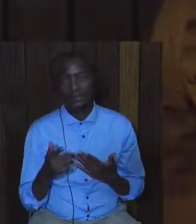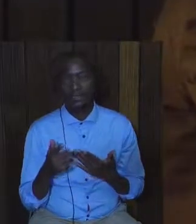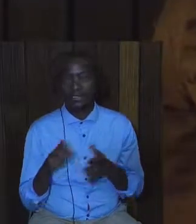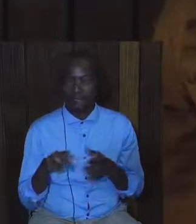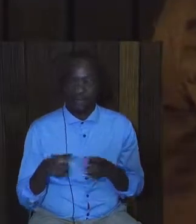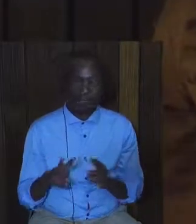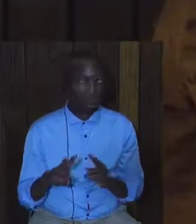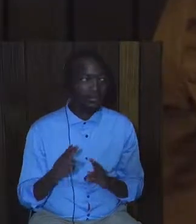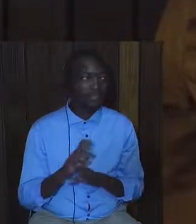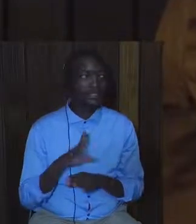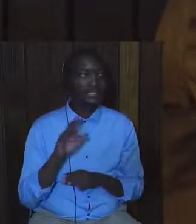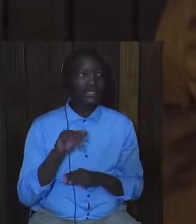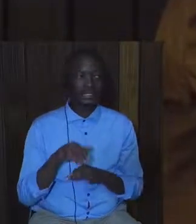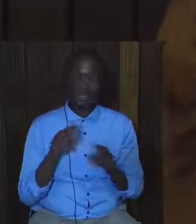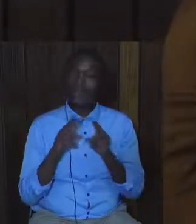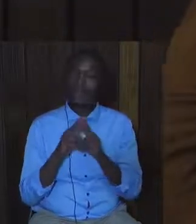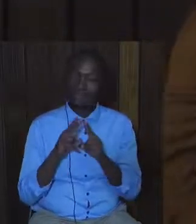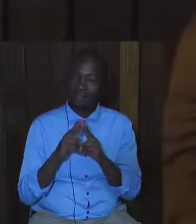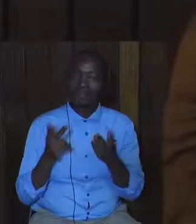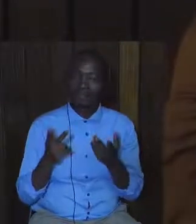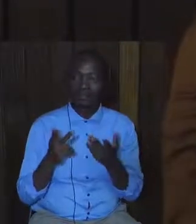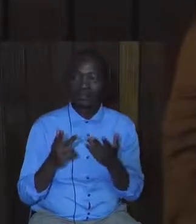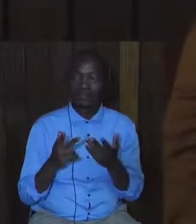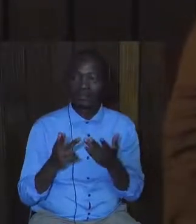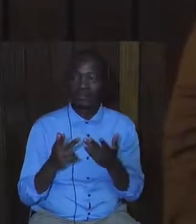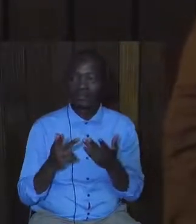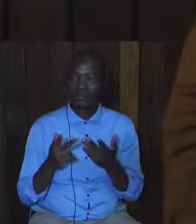context. It is very much a.